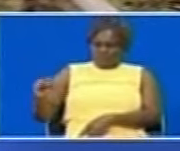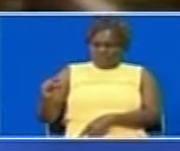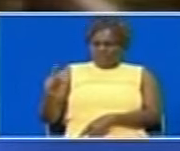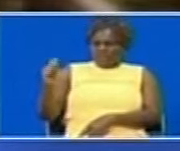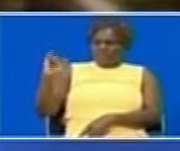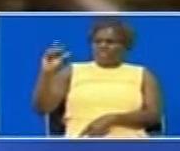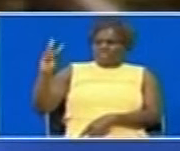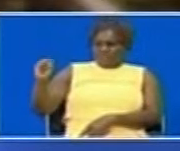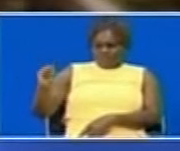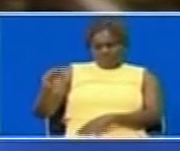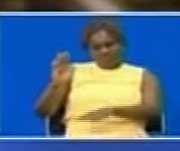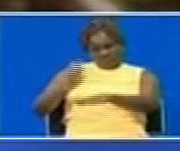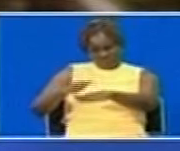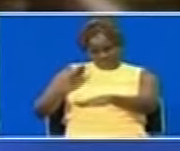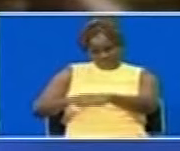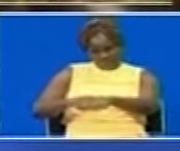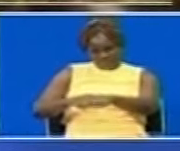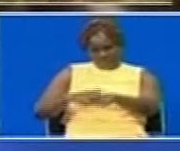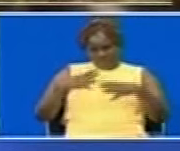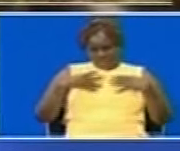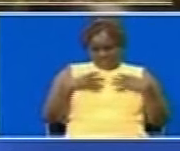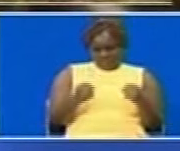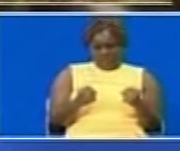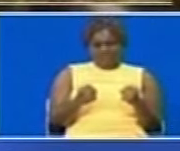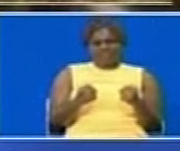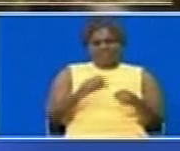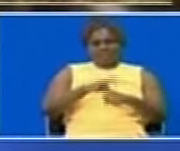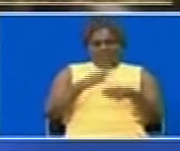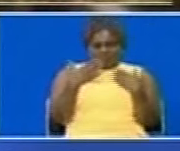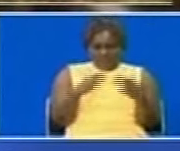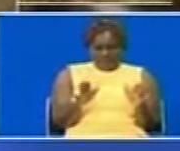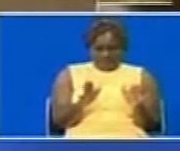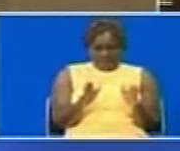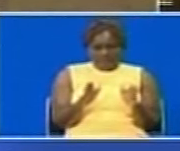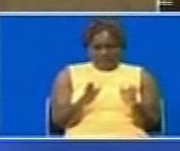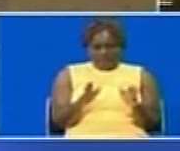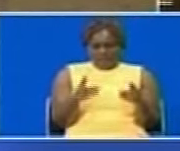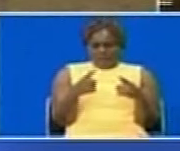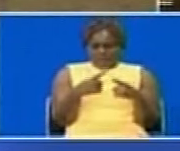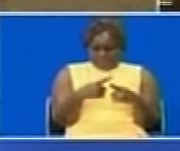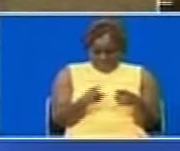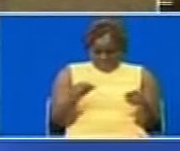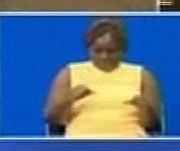well and out of danger. He could live to his full potential in 2045. But can he